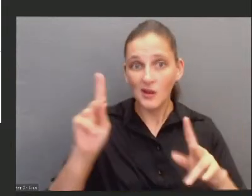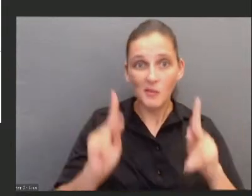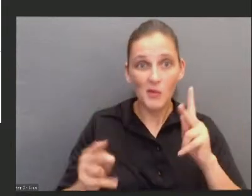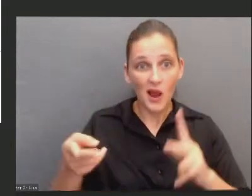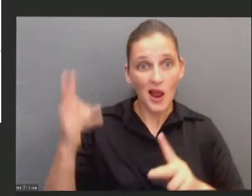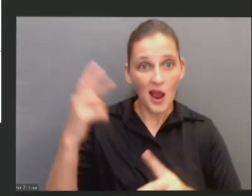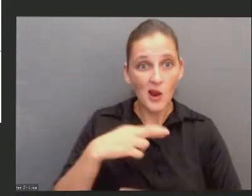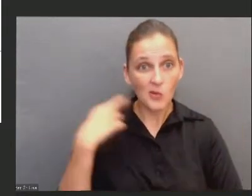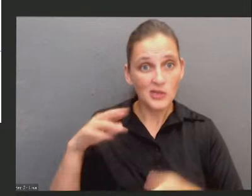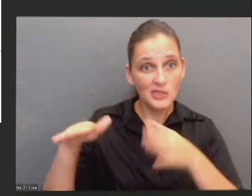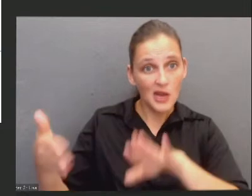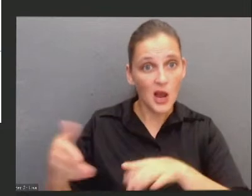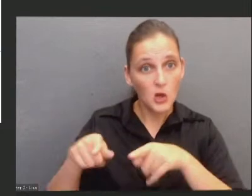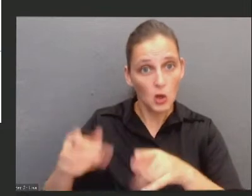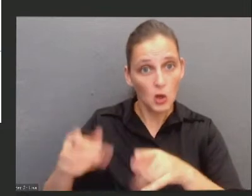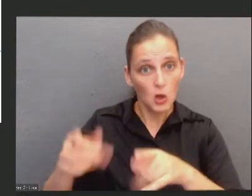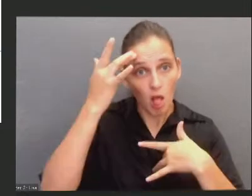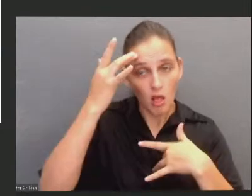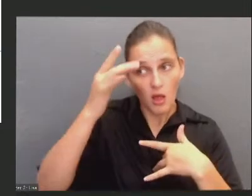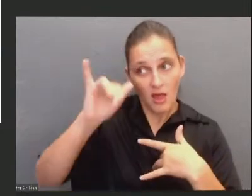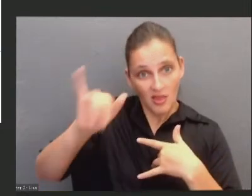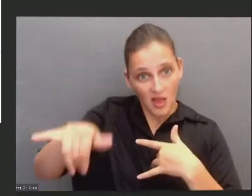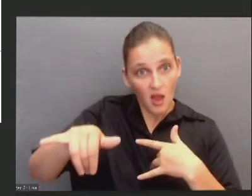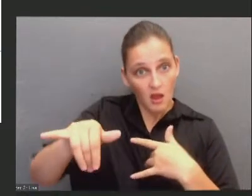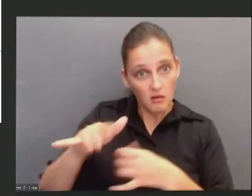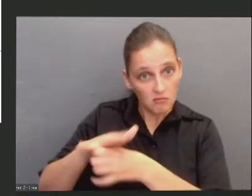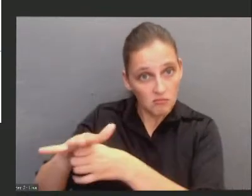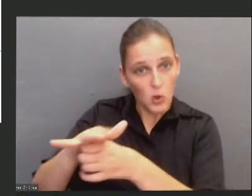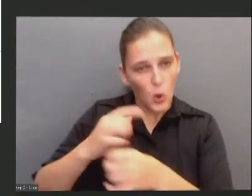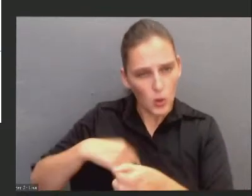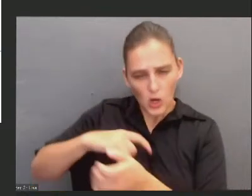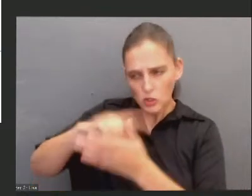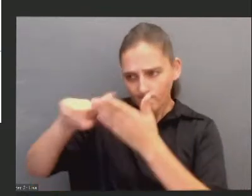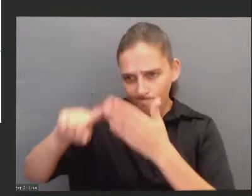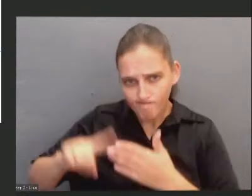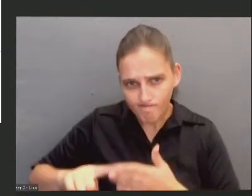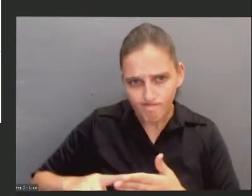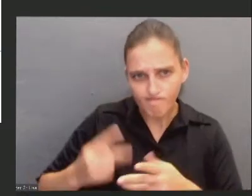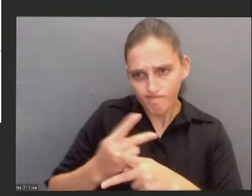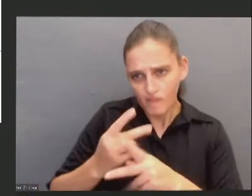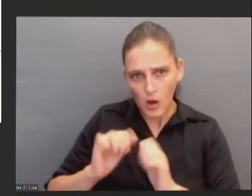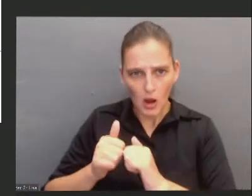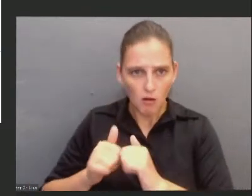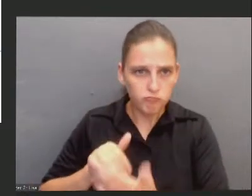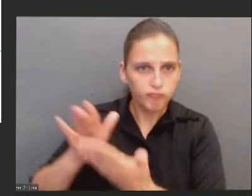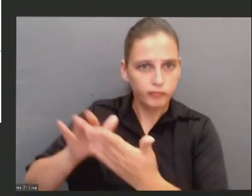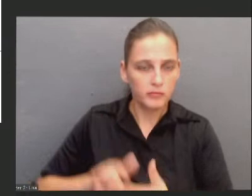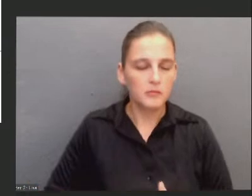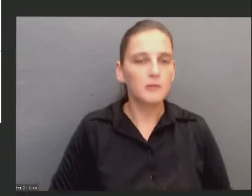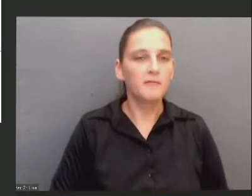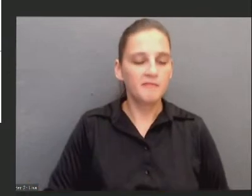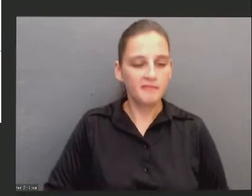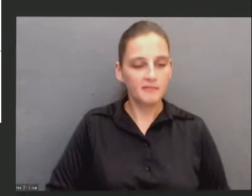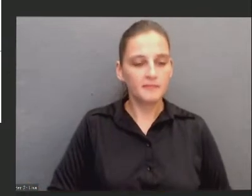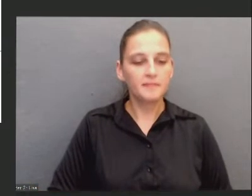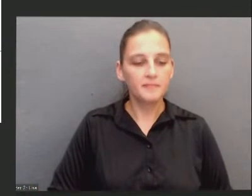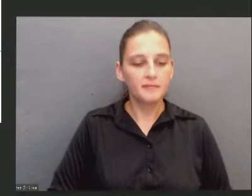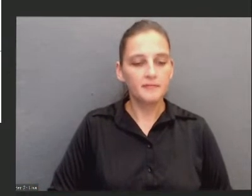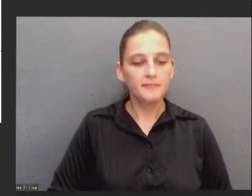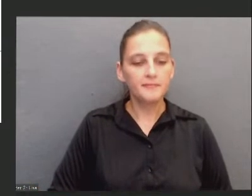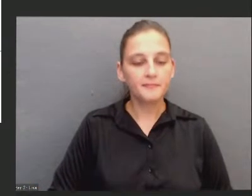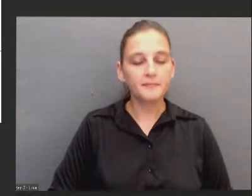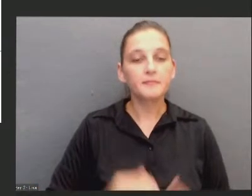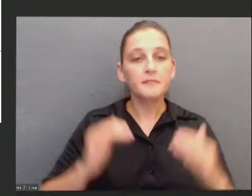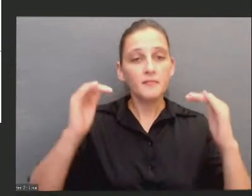should be researched, developed, and implemented. Next slide. There must be a